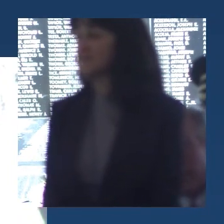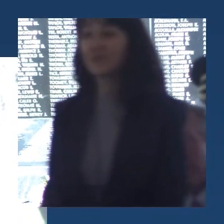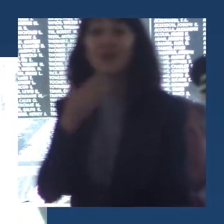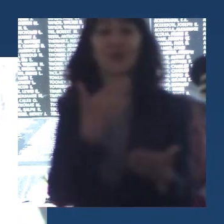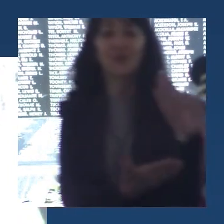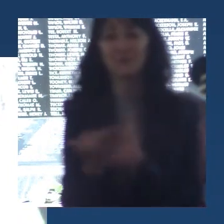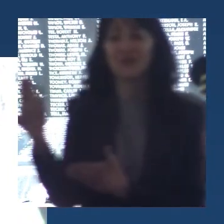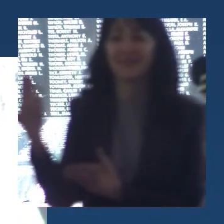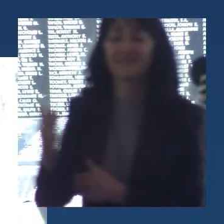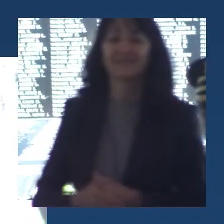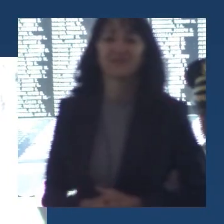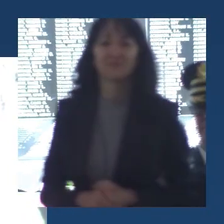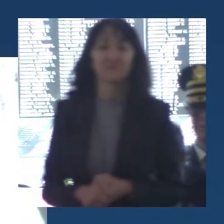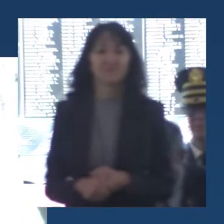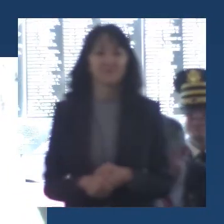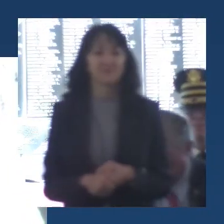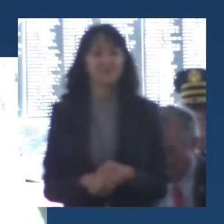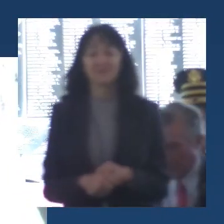Good morning.